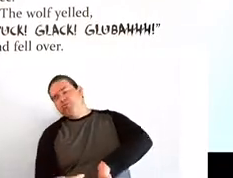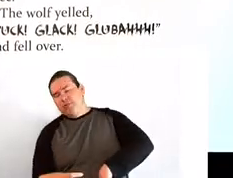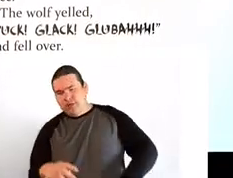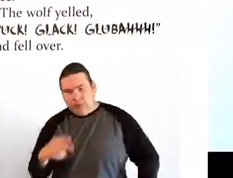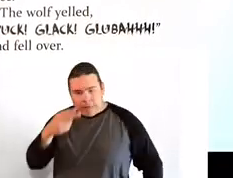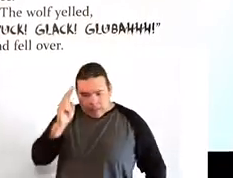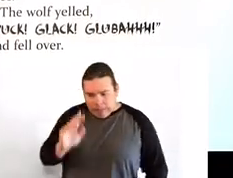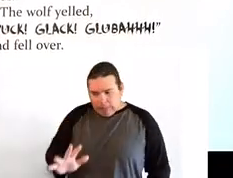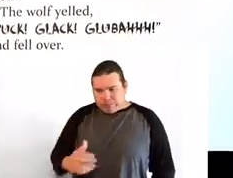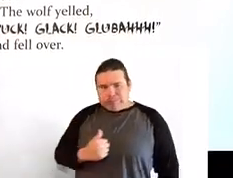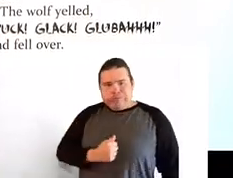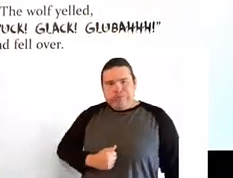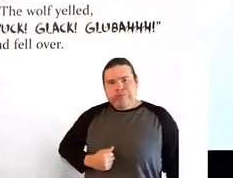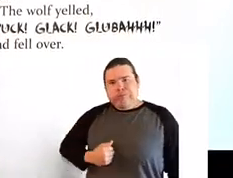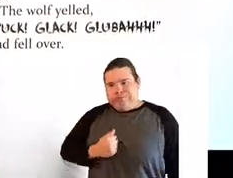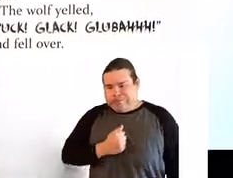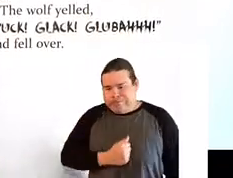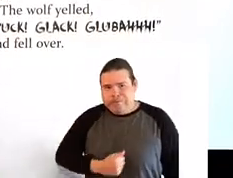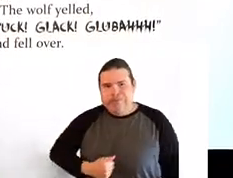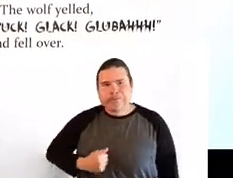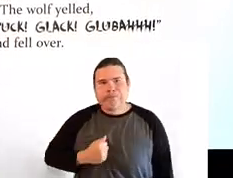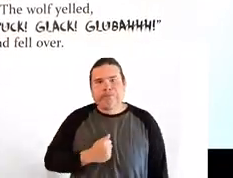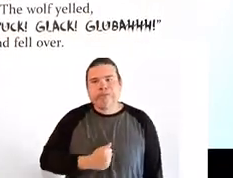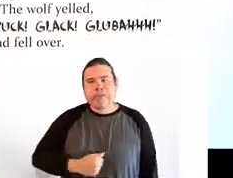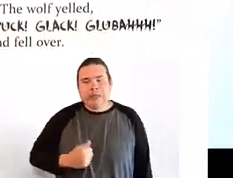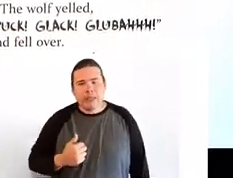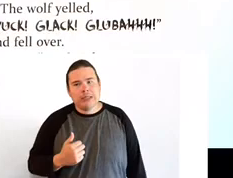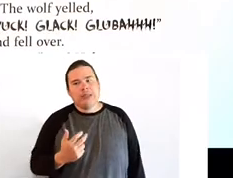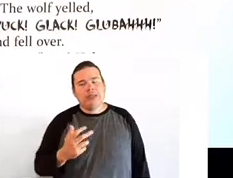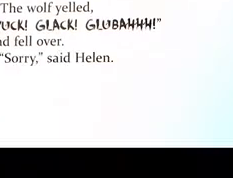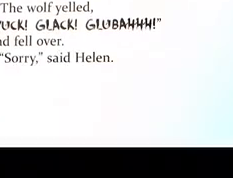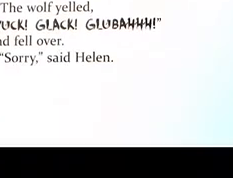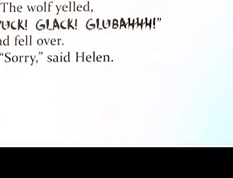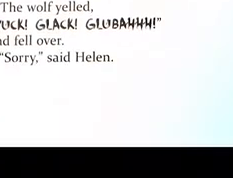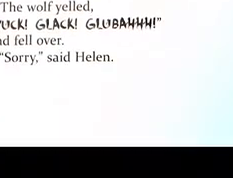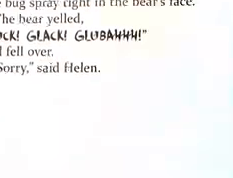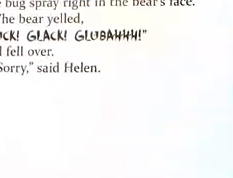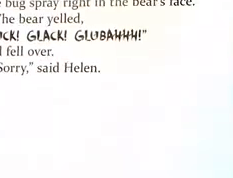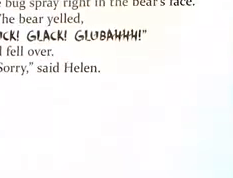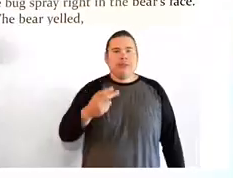and fell over. "I'm sorry," Helen said.